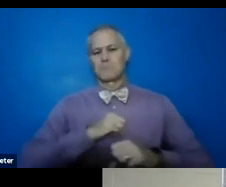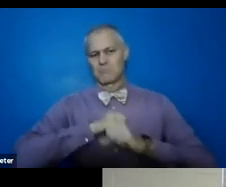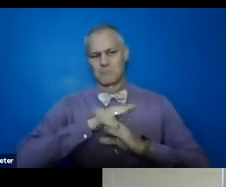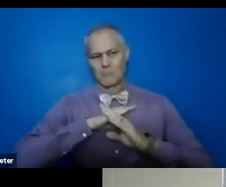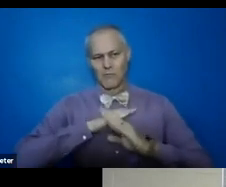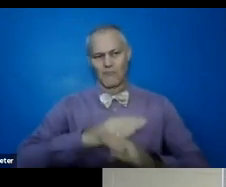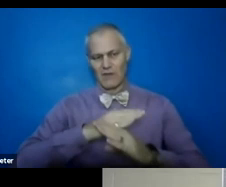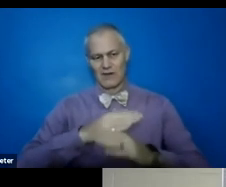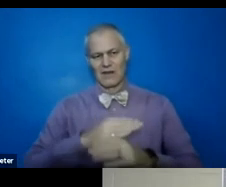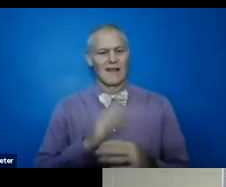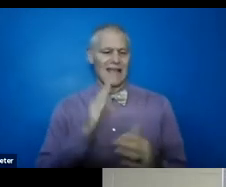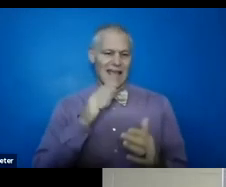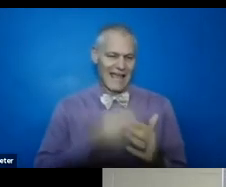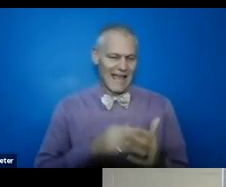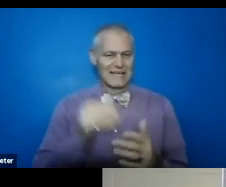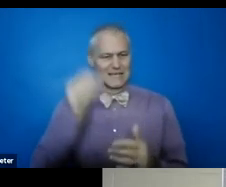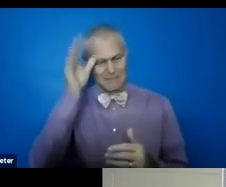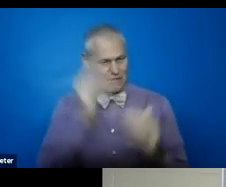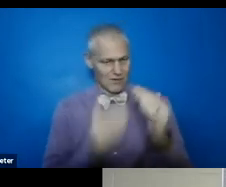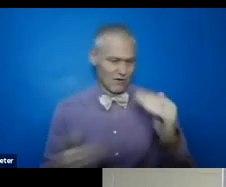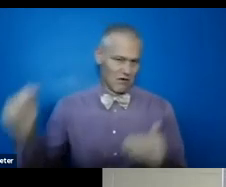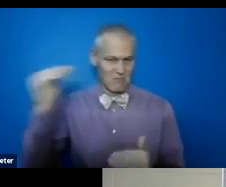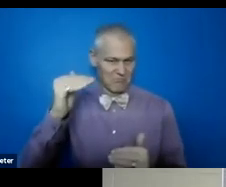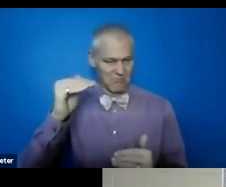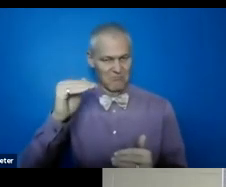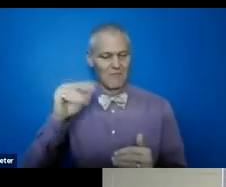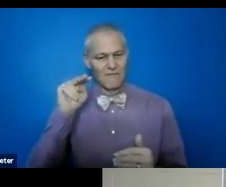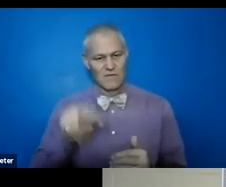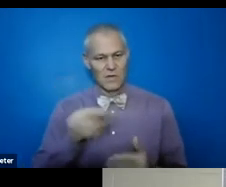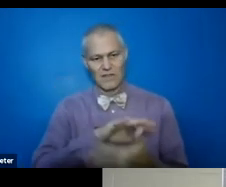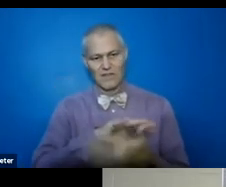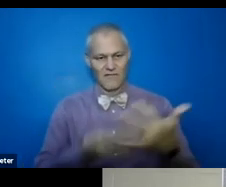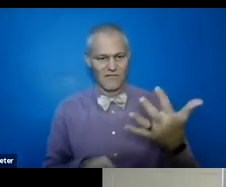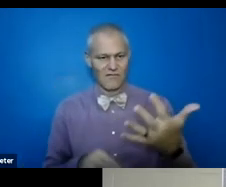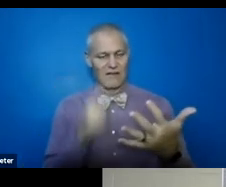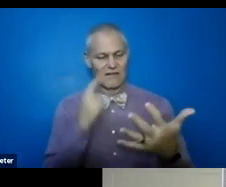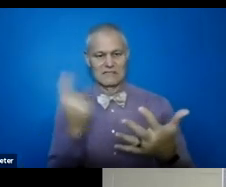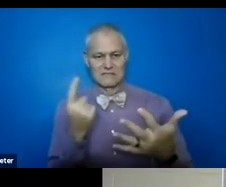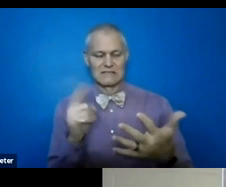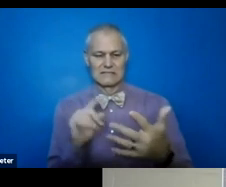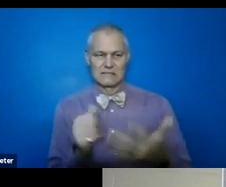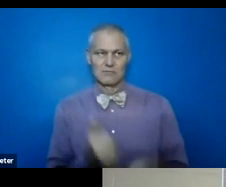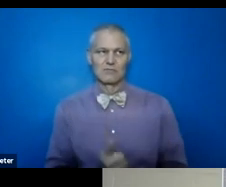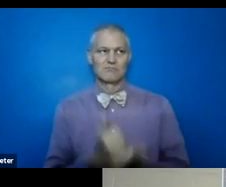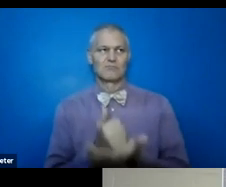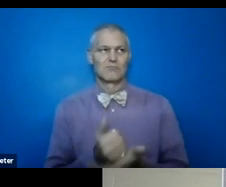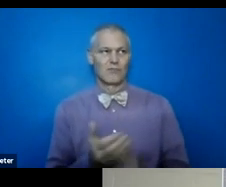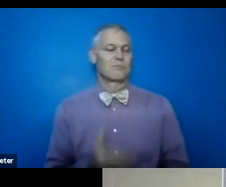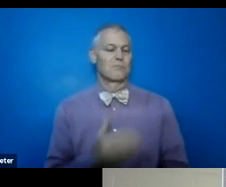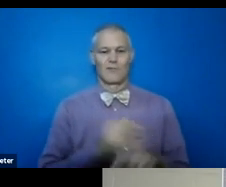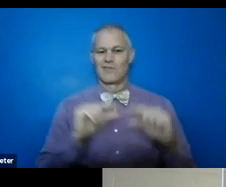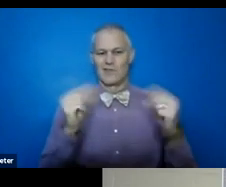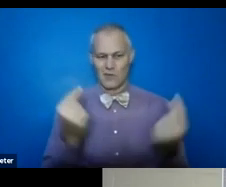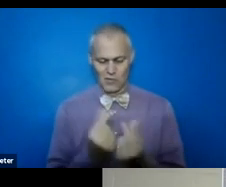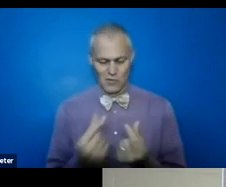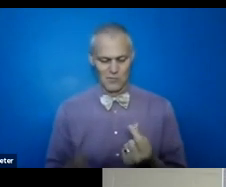like an anti-patriarchal view, and then giving you those 5 tips anyway for like some things that seem to improve when you're in a group setting, especially with